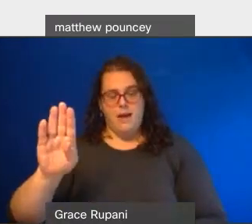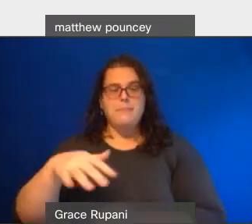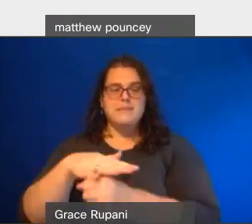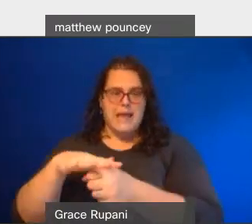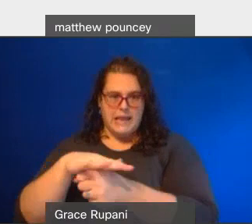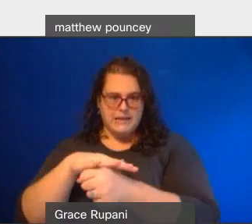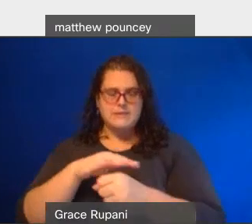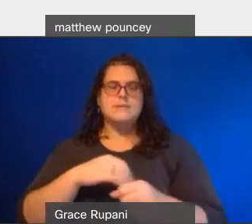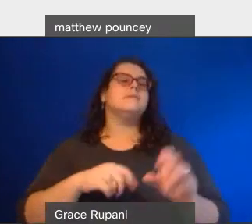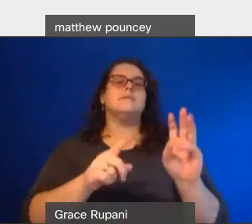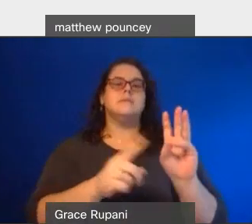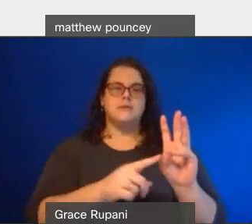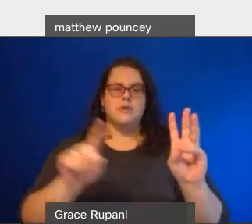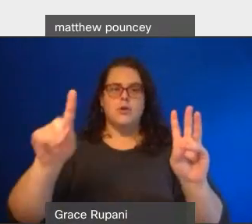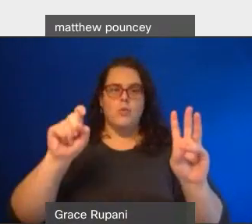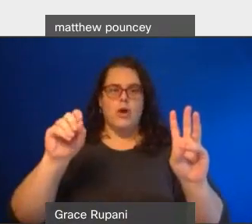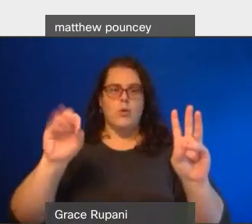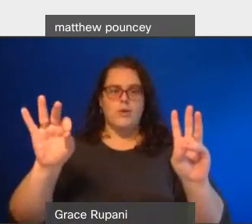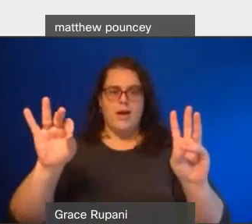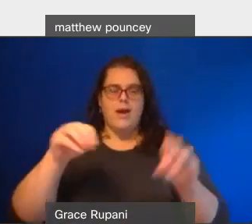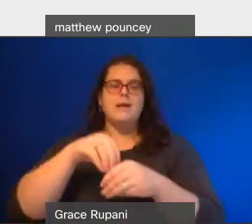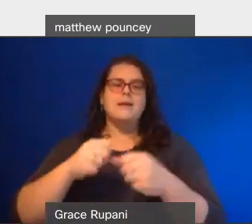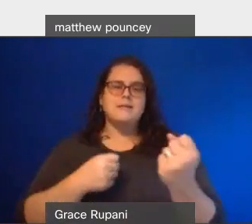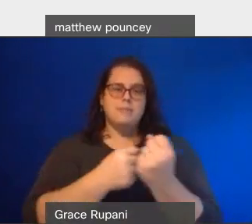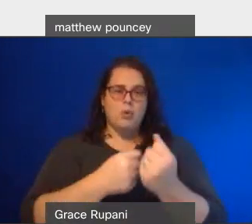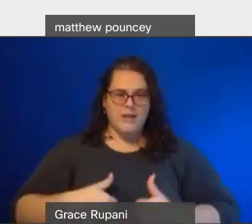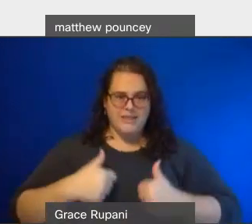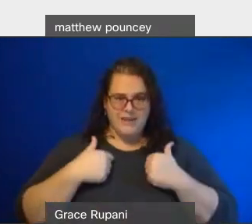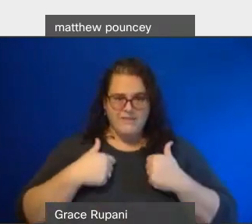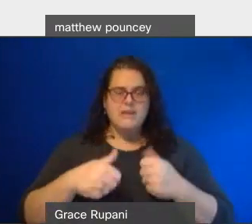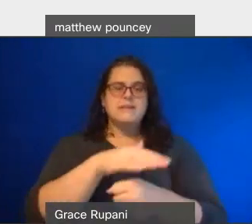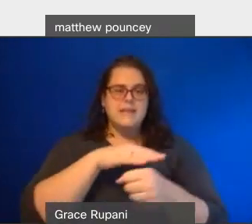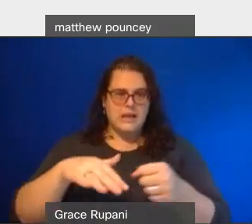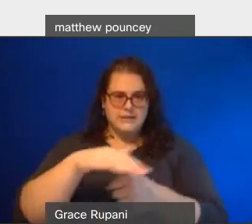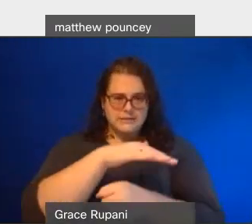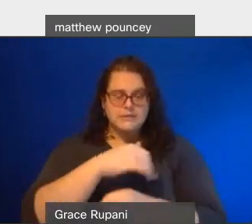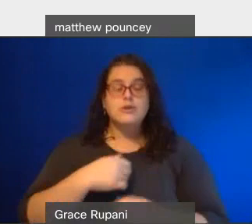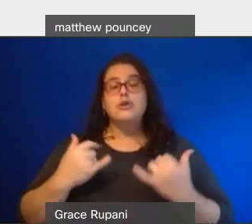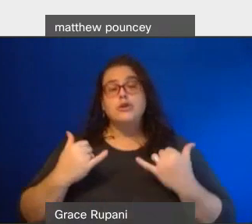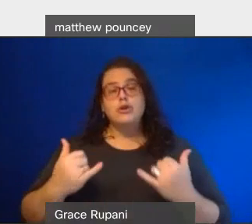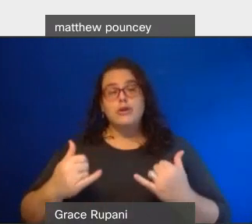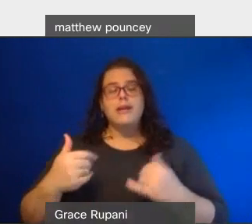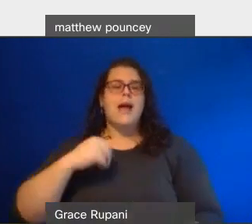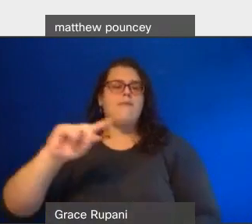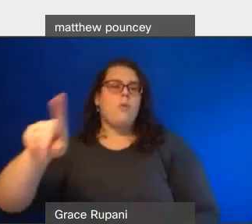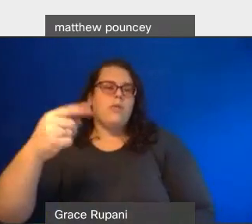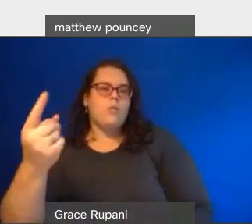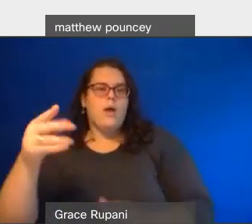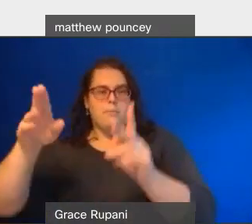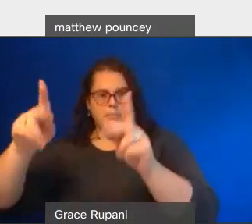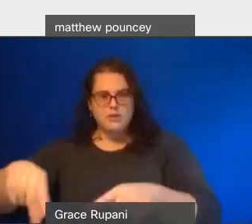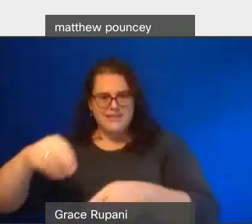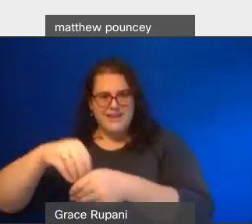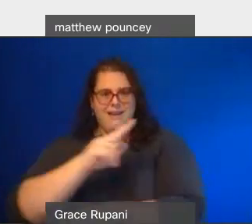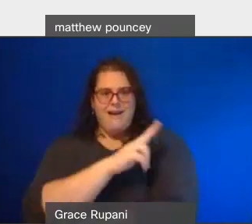109 who were in supported living settings. Currently, we have only 1 person hospitalized, and